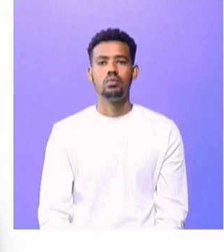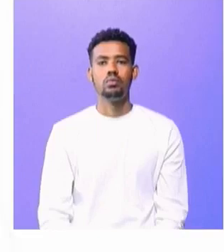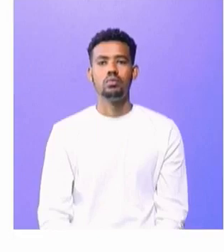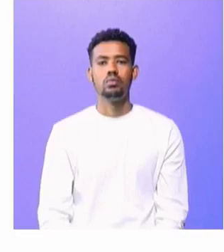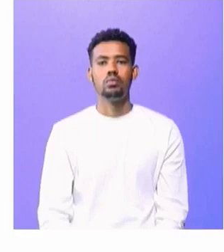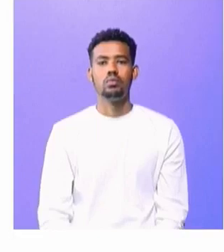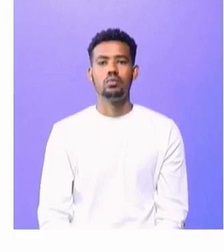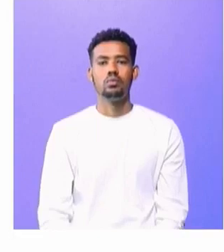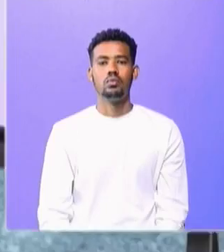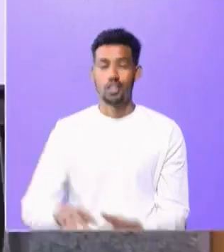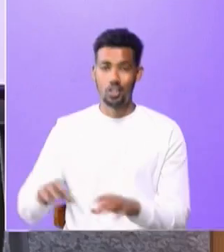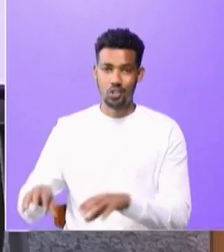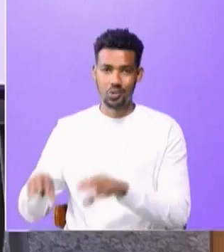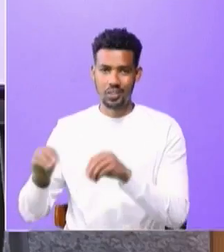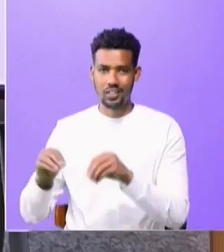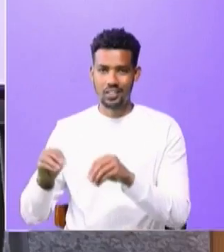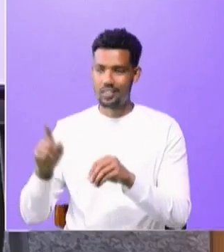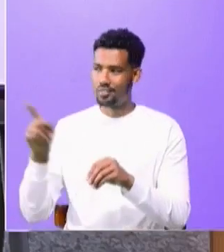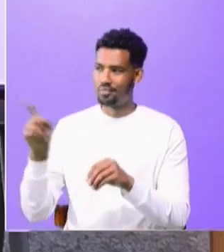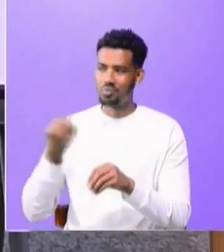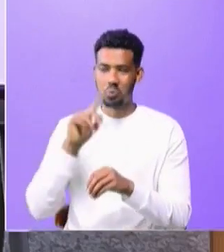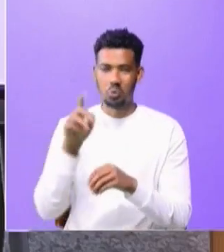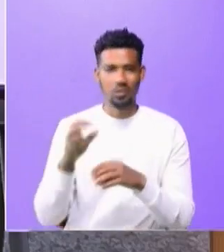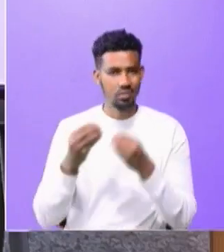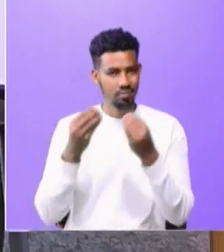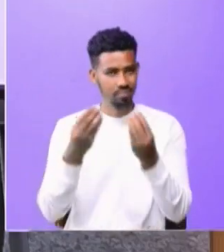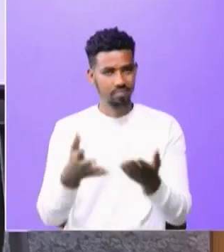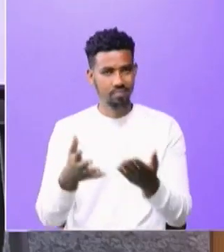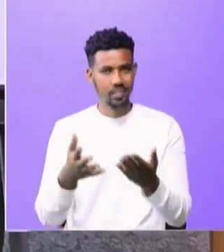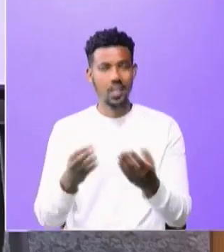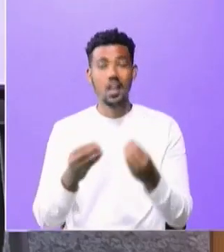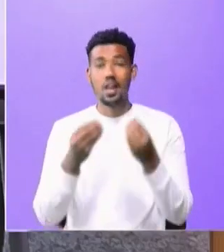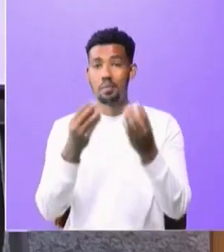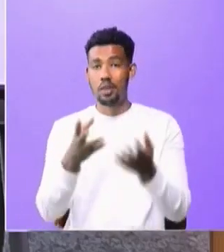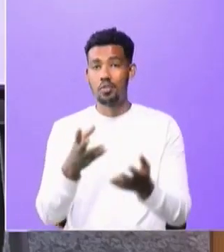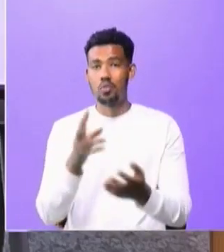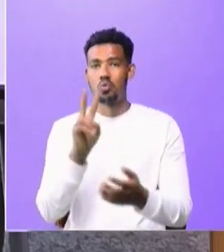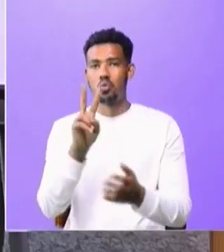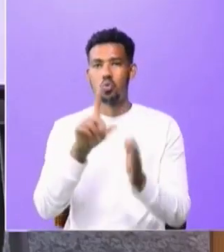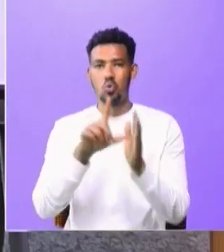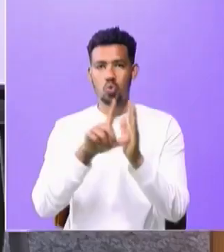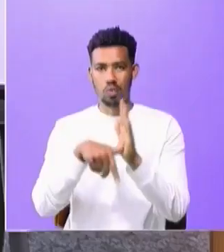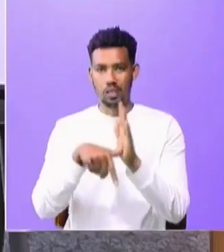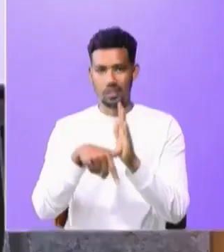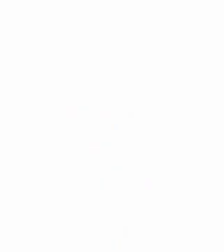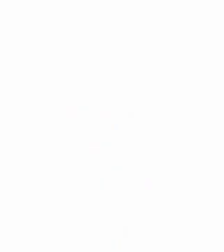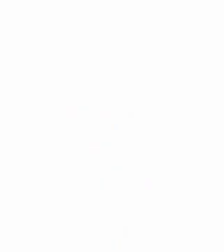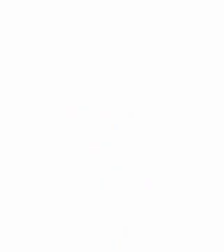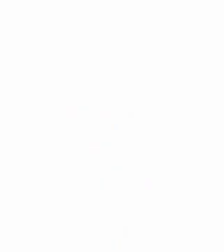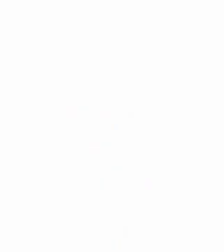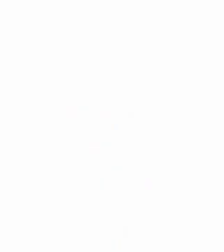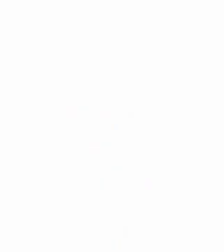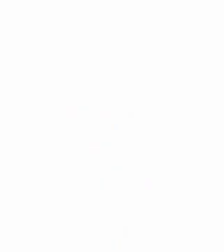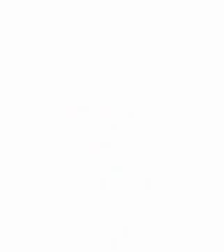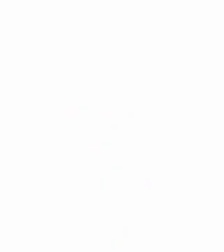blank. Students, here is the questions. Let me give you 2 minutes and I will be back.